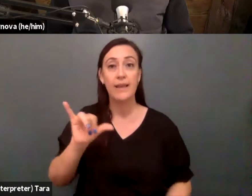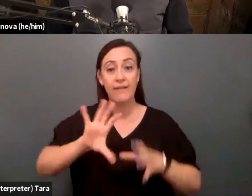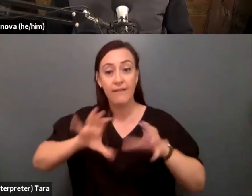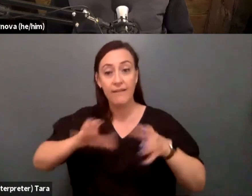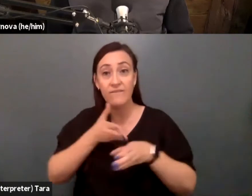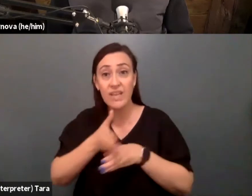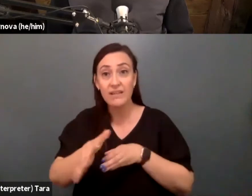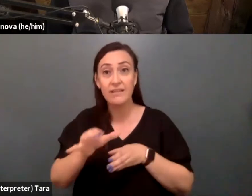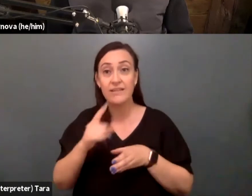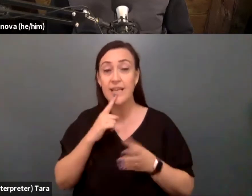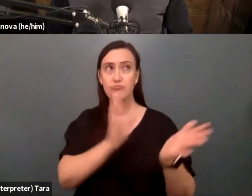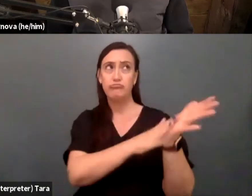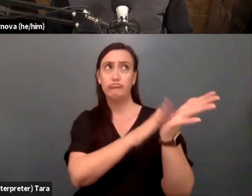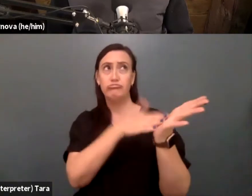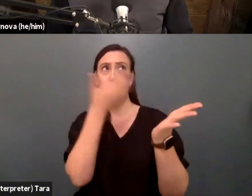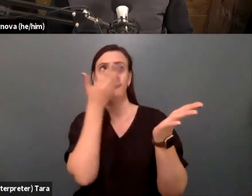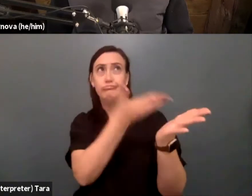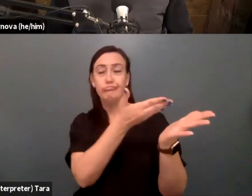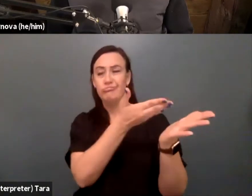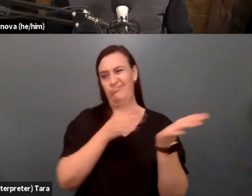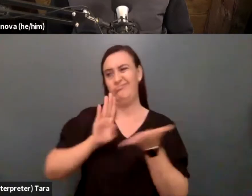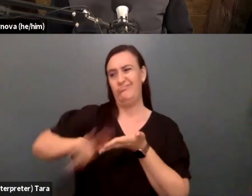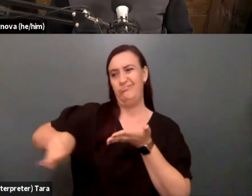that's how saviorism shows up.